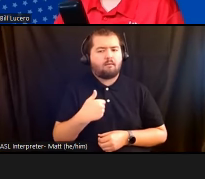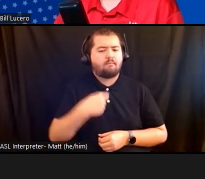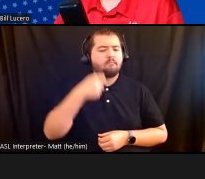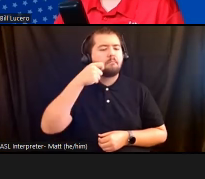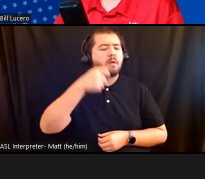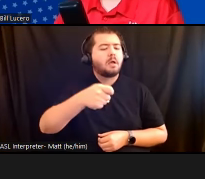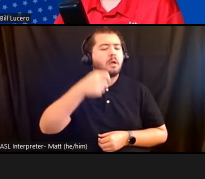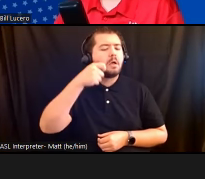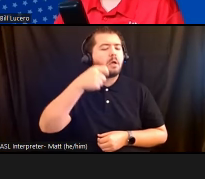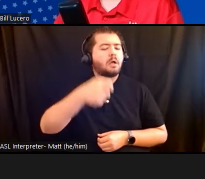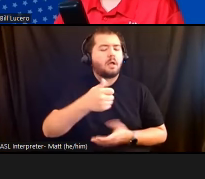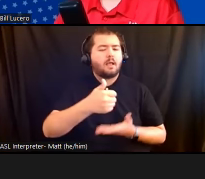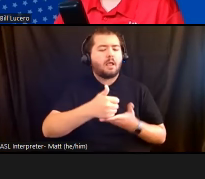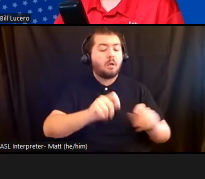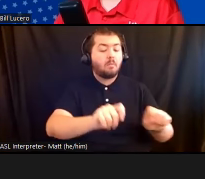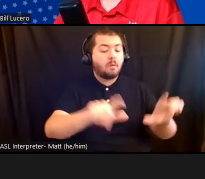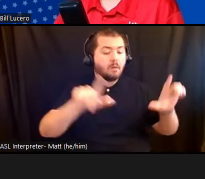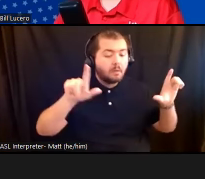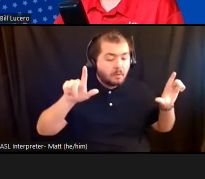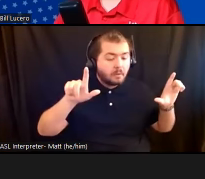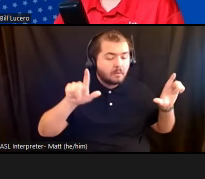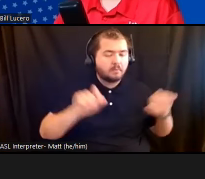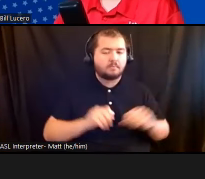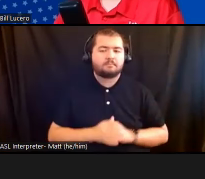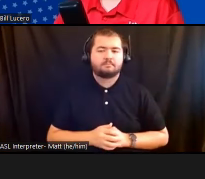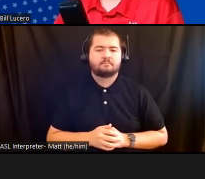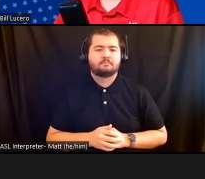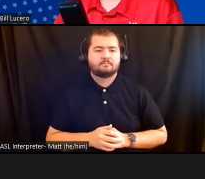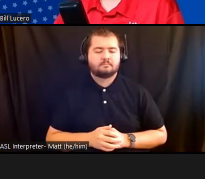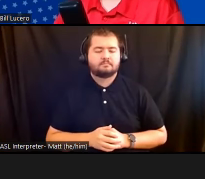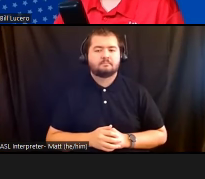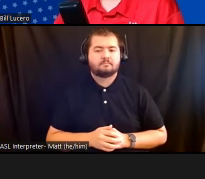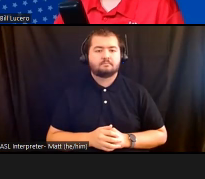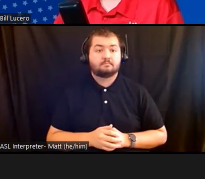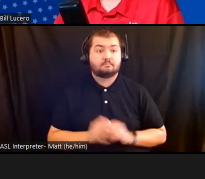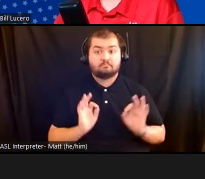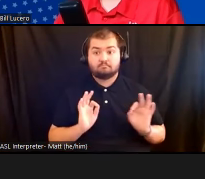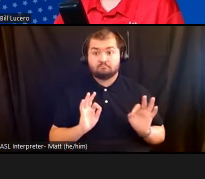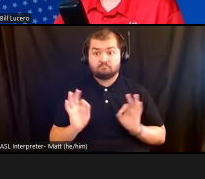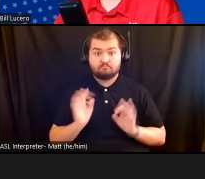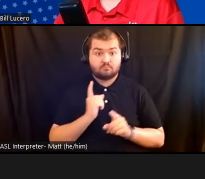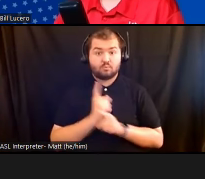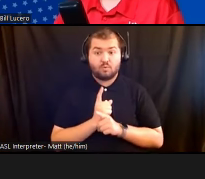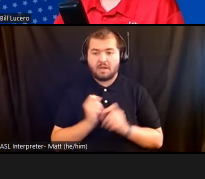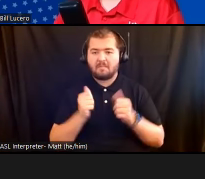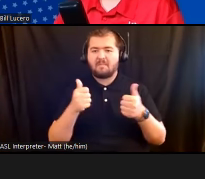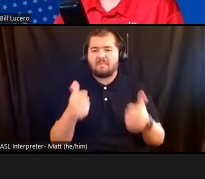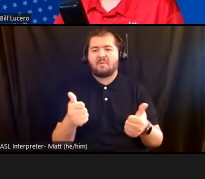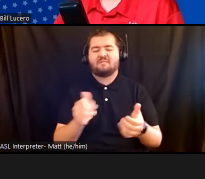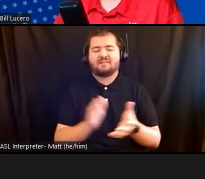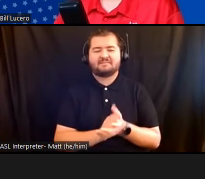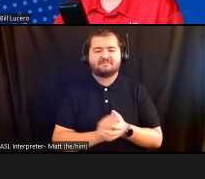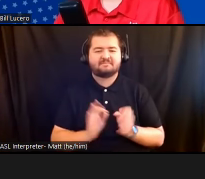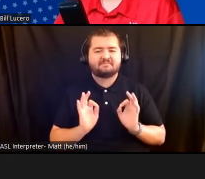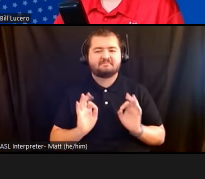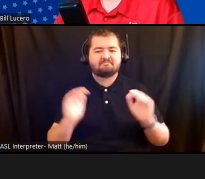in addition to the voting equipment. All right, everybody got that answer right. All right, next bill.